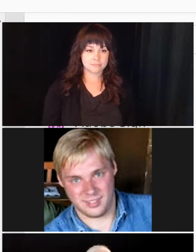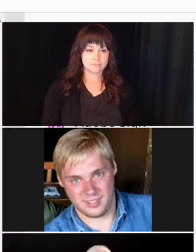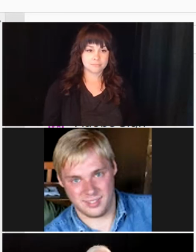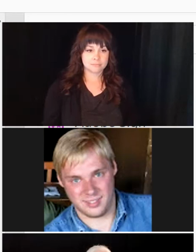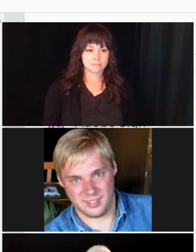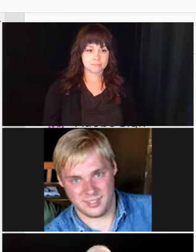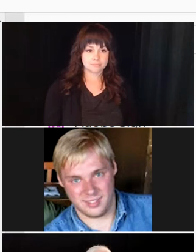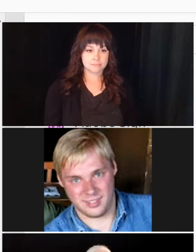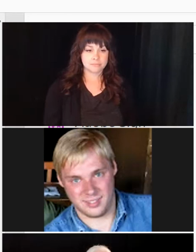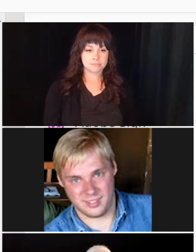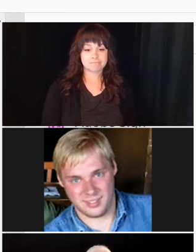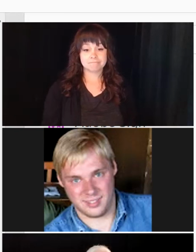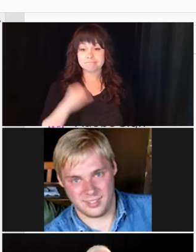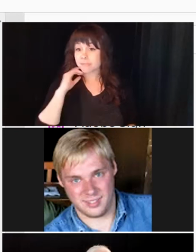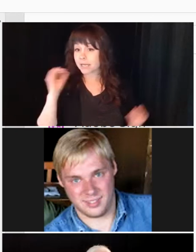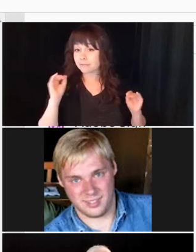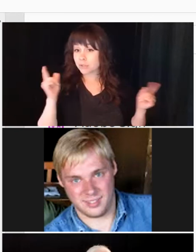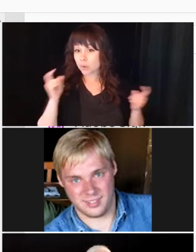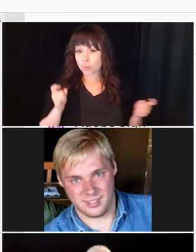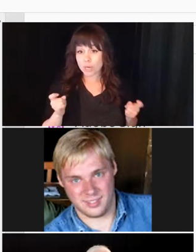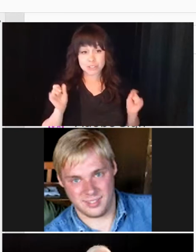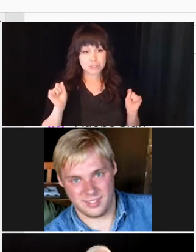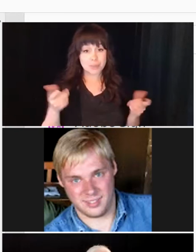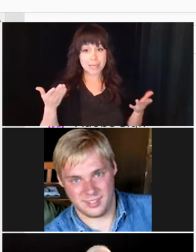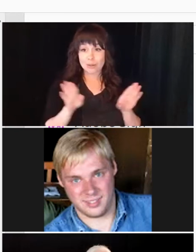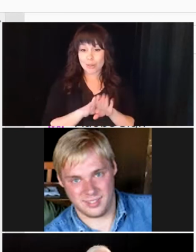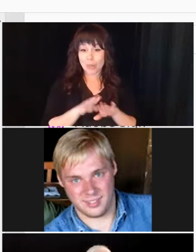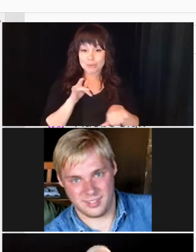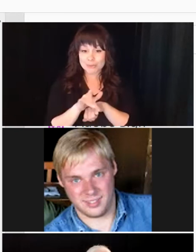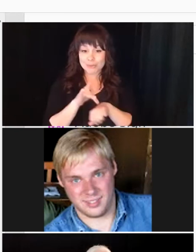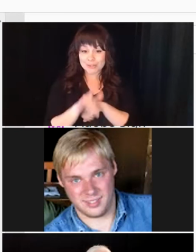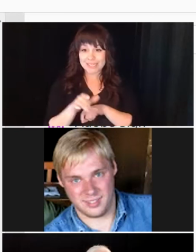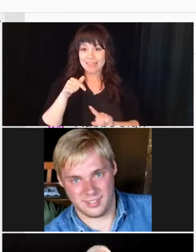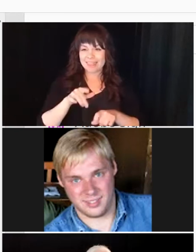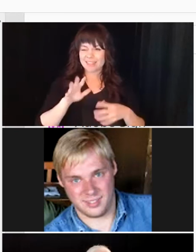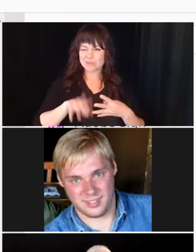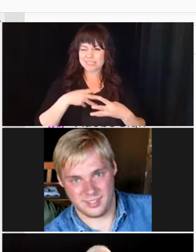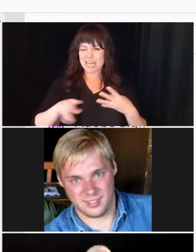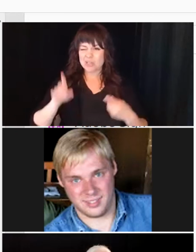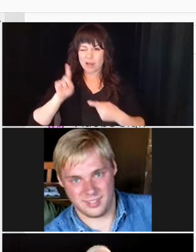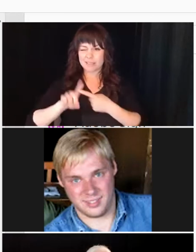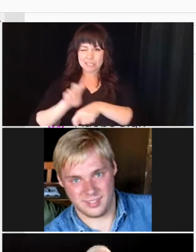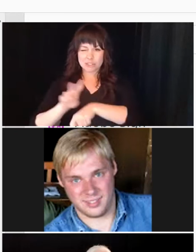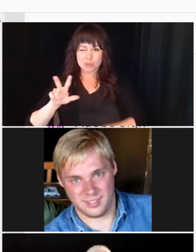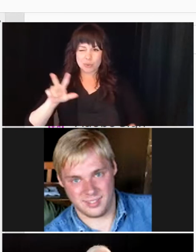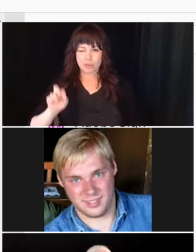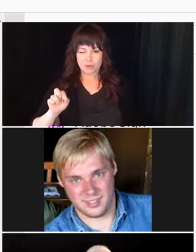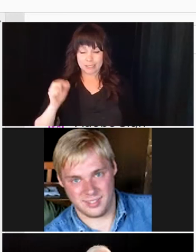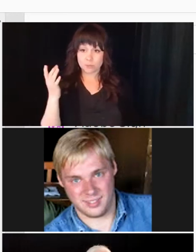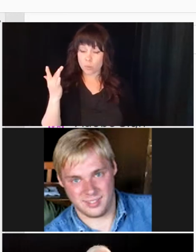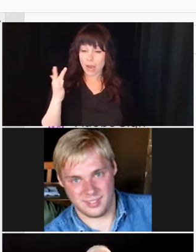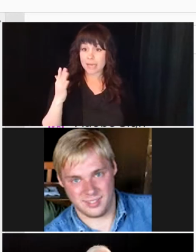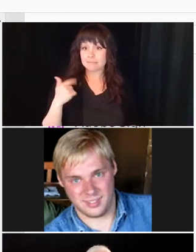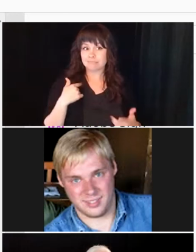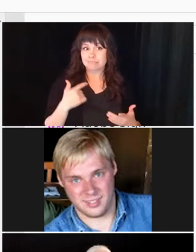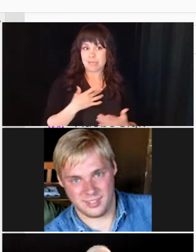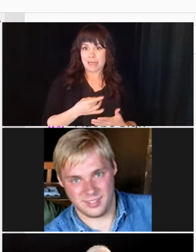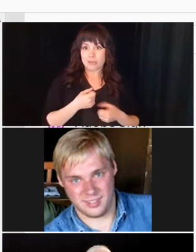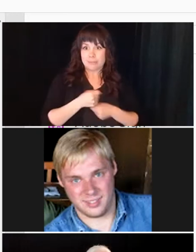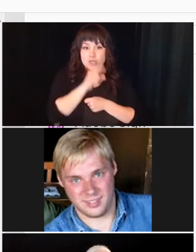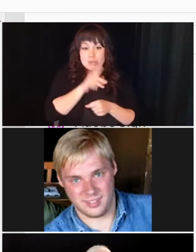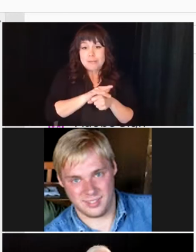There is none. I can let you go a little early. I did have this scheduled 2:30 only because I never know how many questions there are going to be.